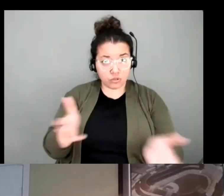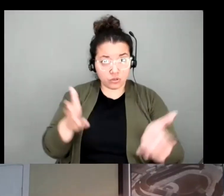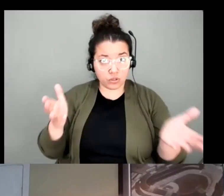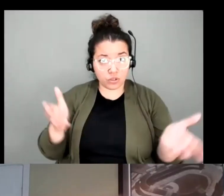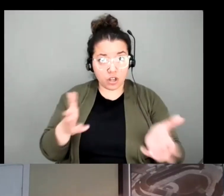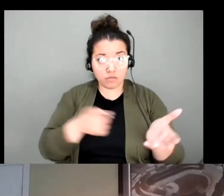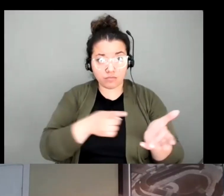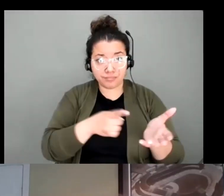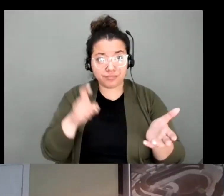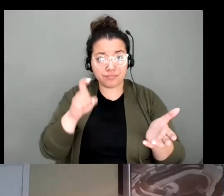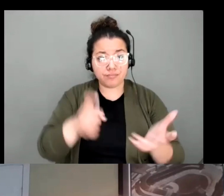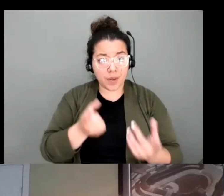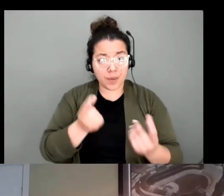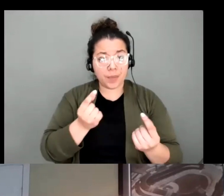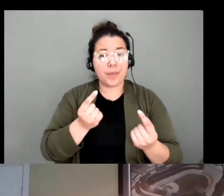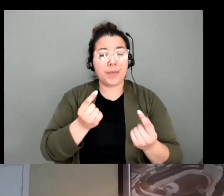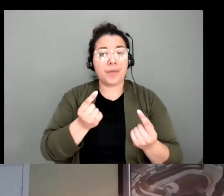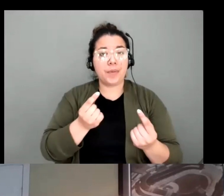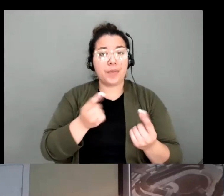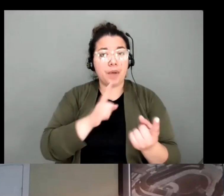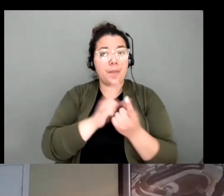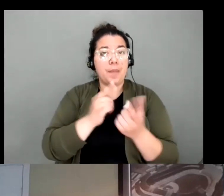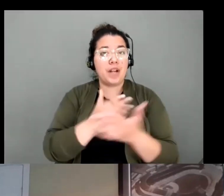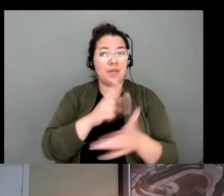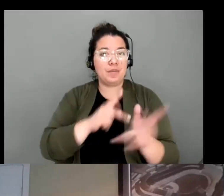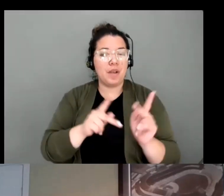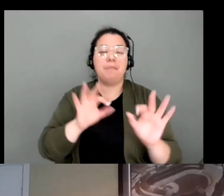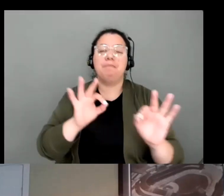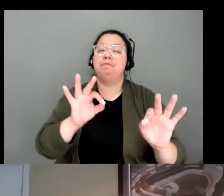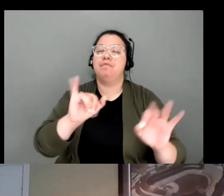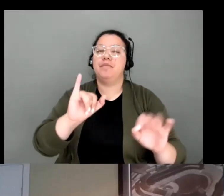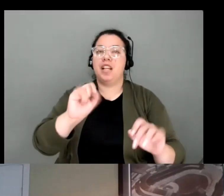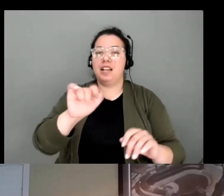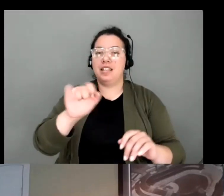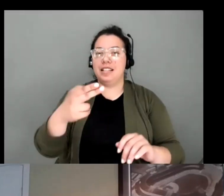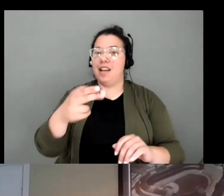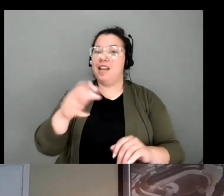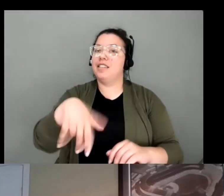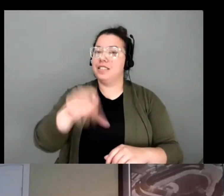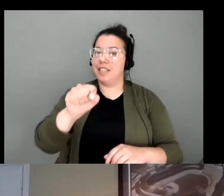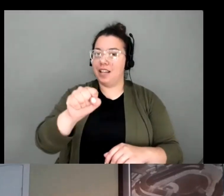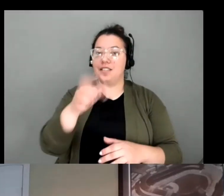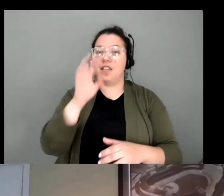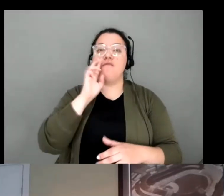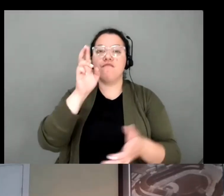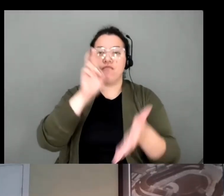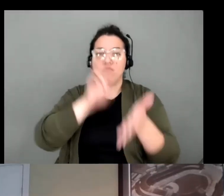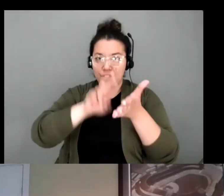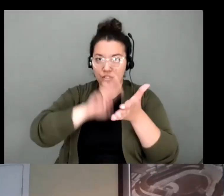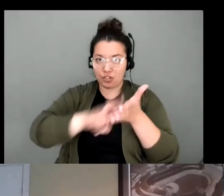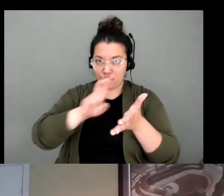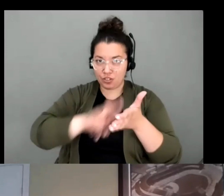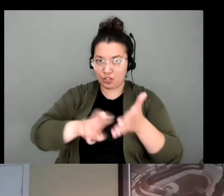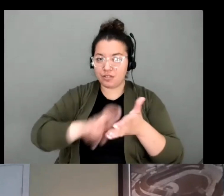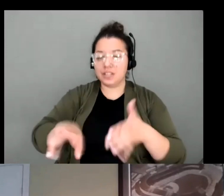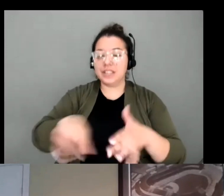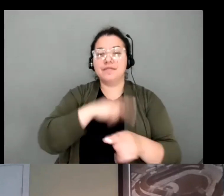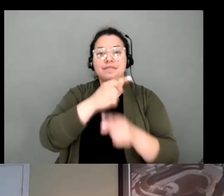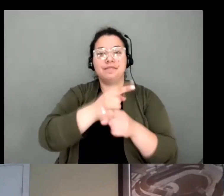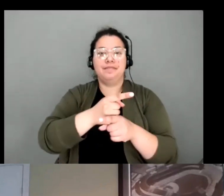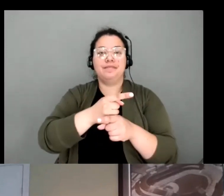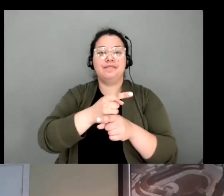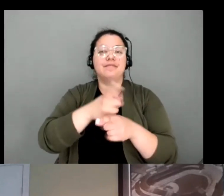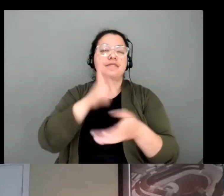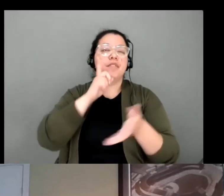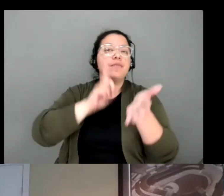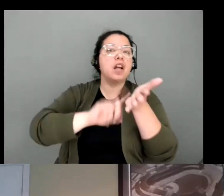that we do when we meet new people? Isaiah hit it. Research. We do our research, don't we? So let's go